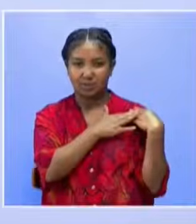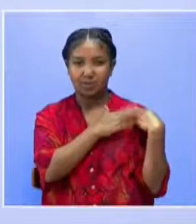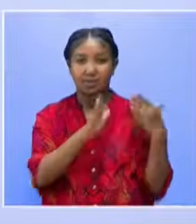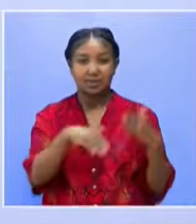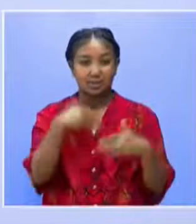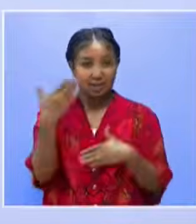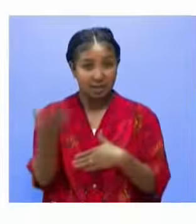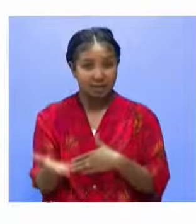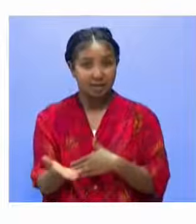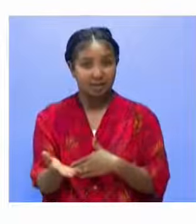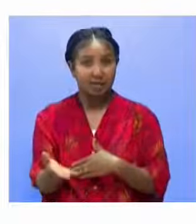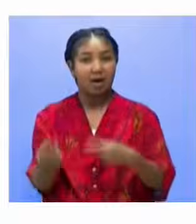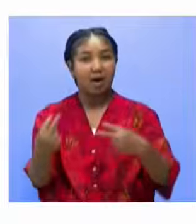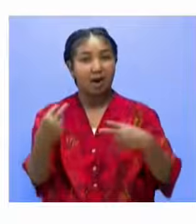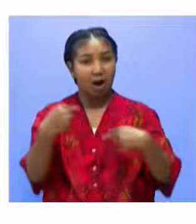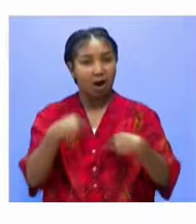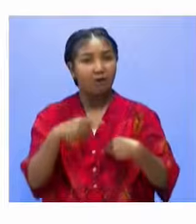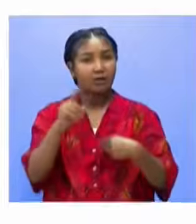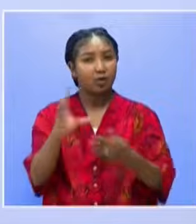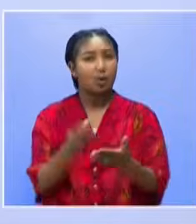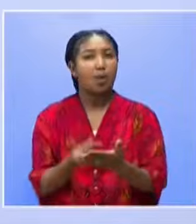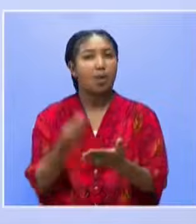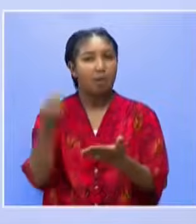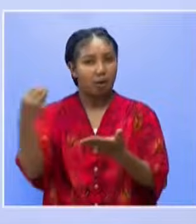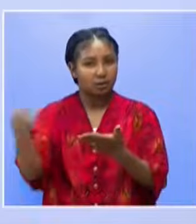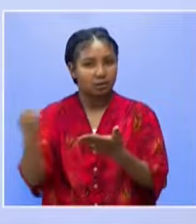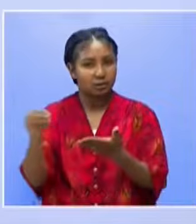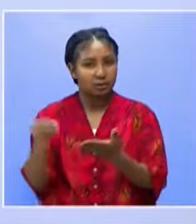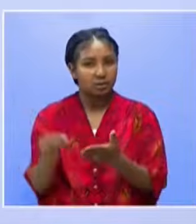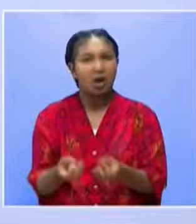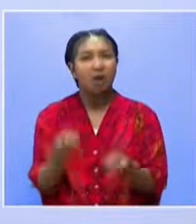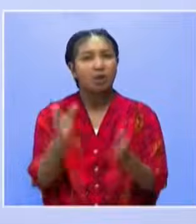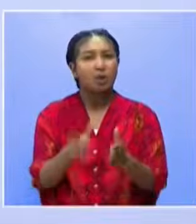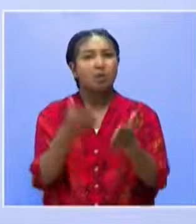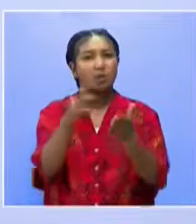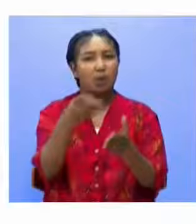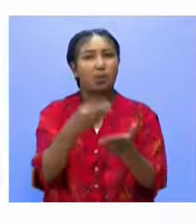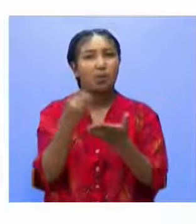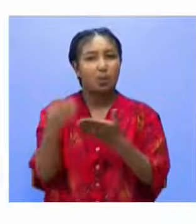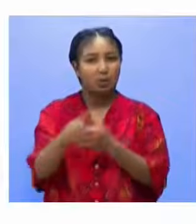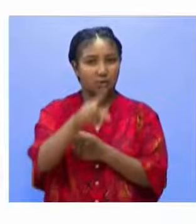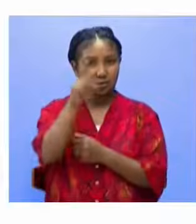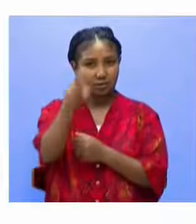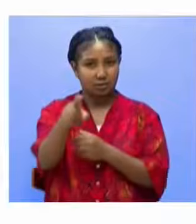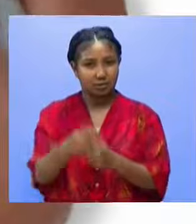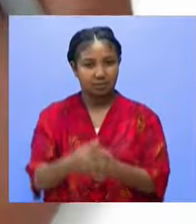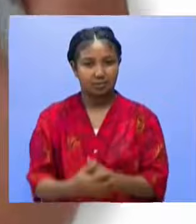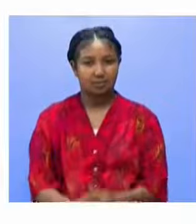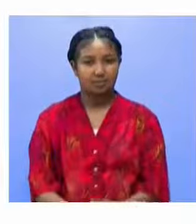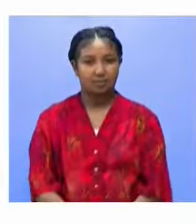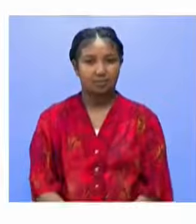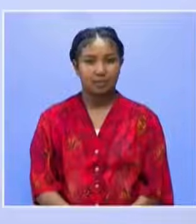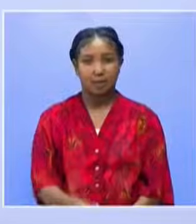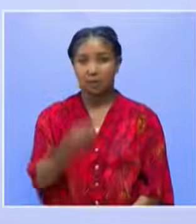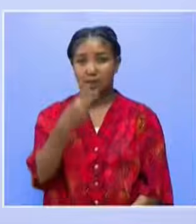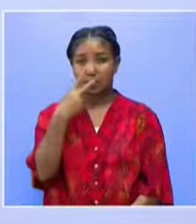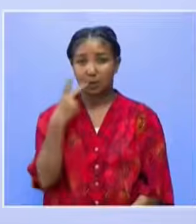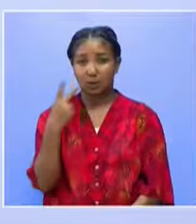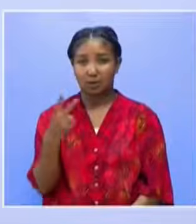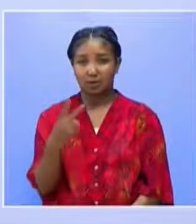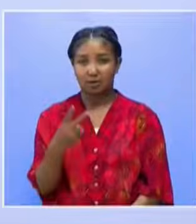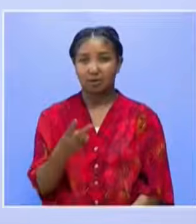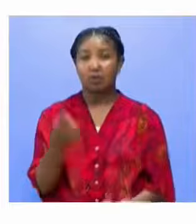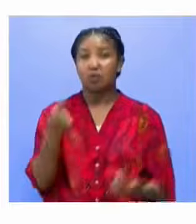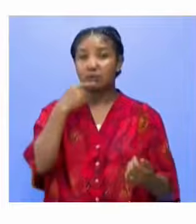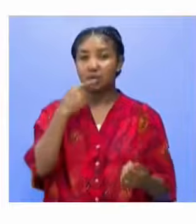Then, have you bought? How many books have you bought? Look, when